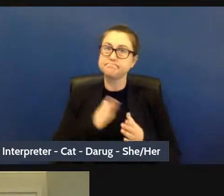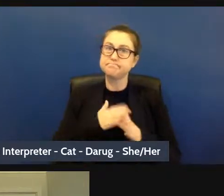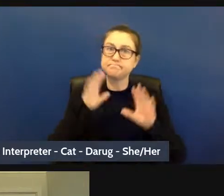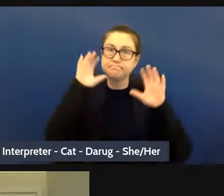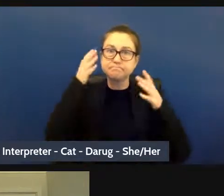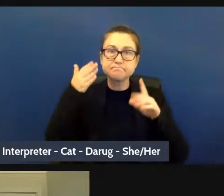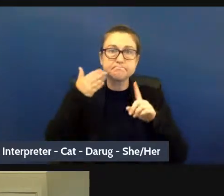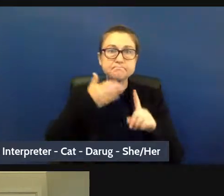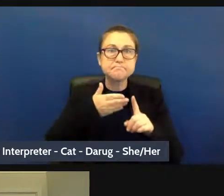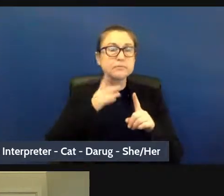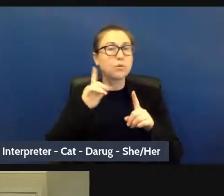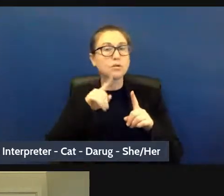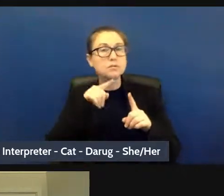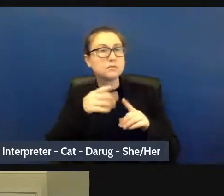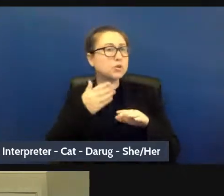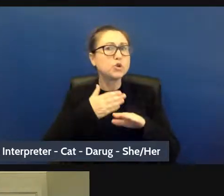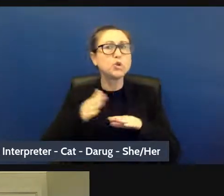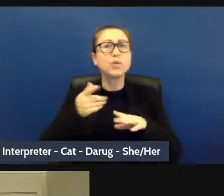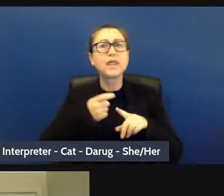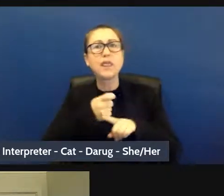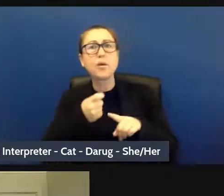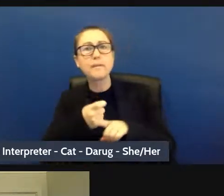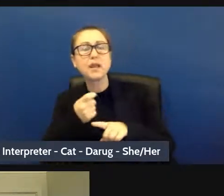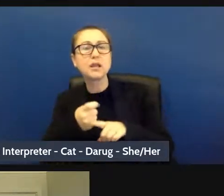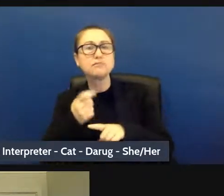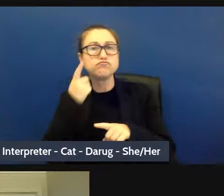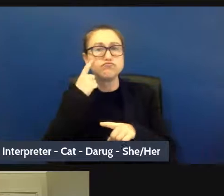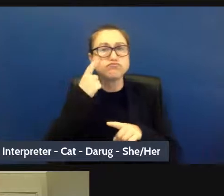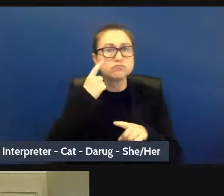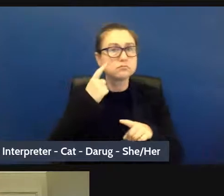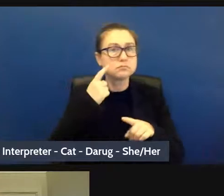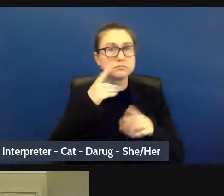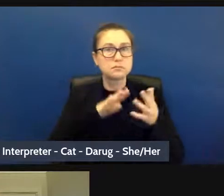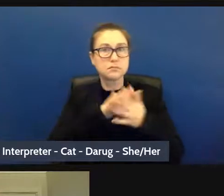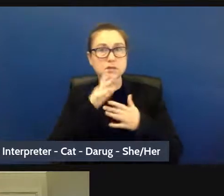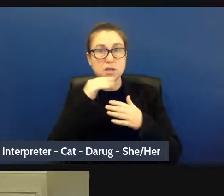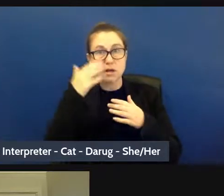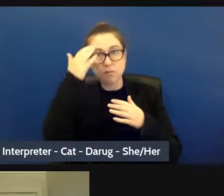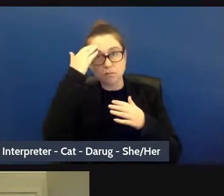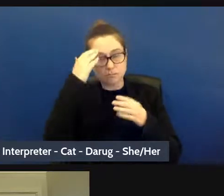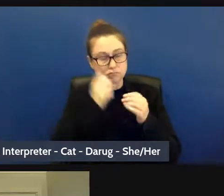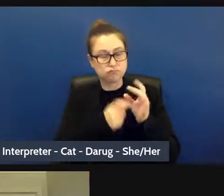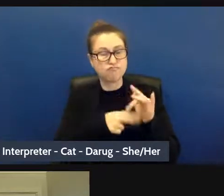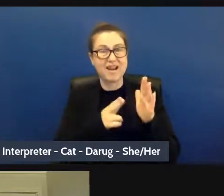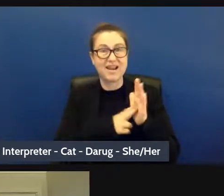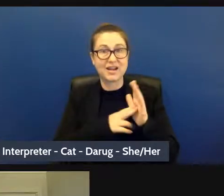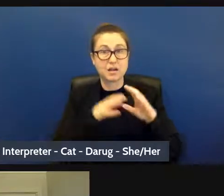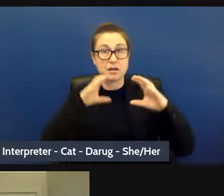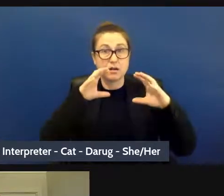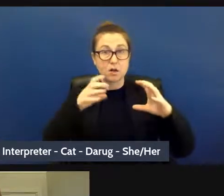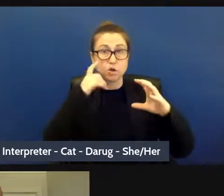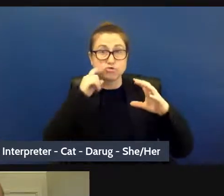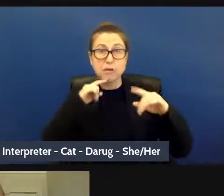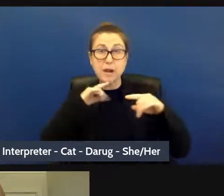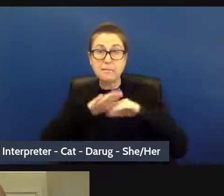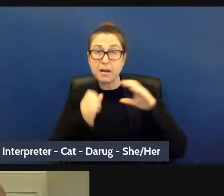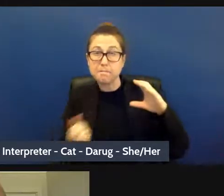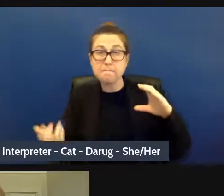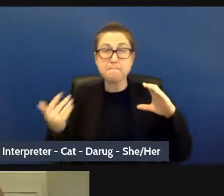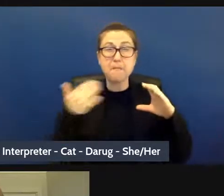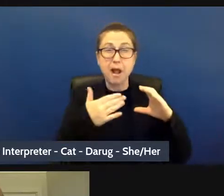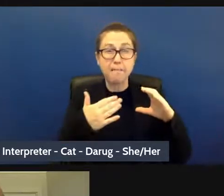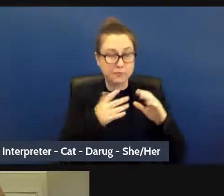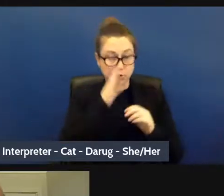in looking at new therapies to enhance the blood supply to the brain in the first minutes to hours